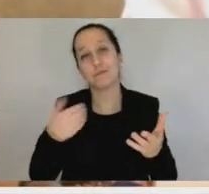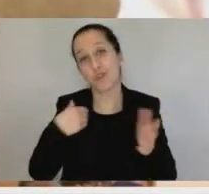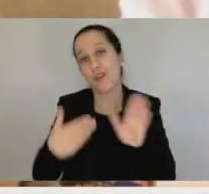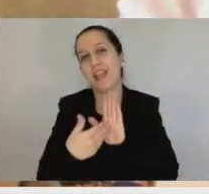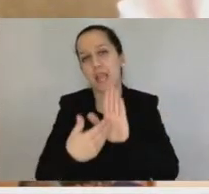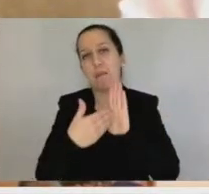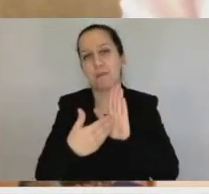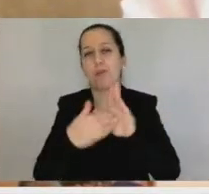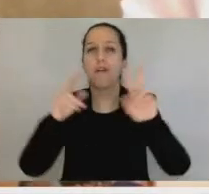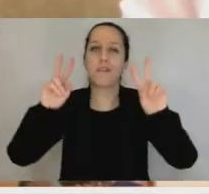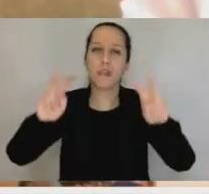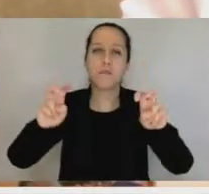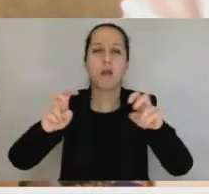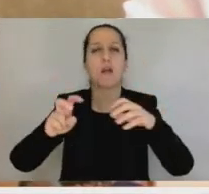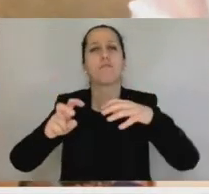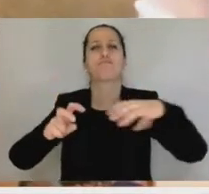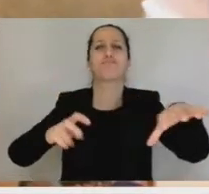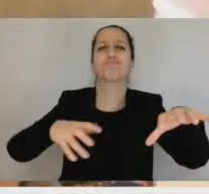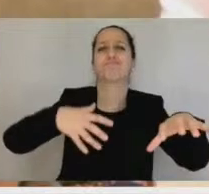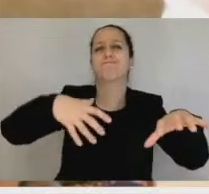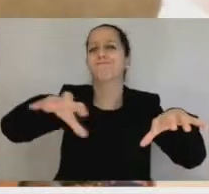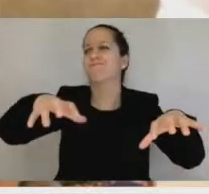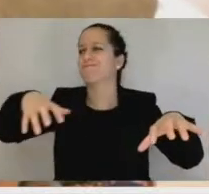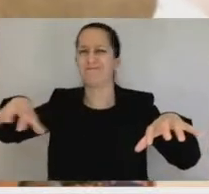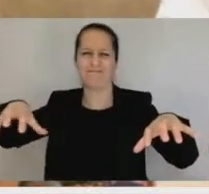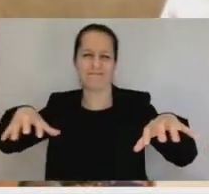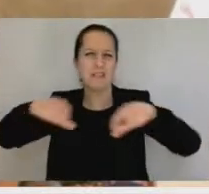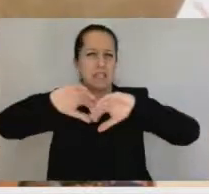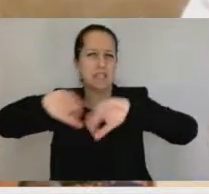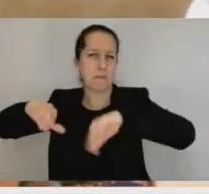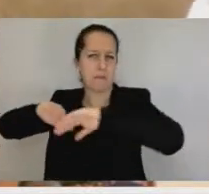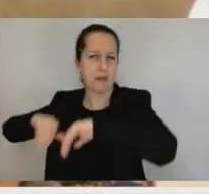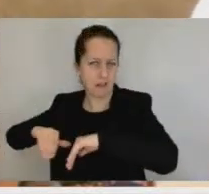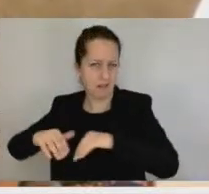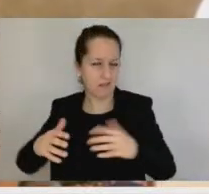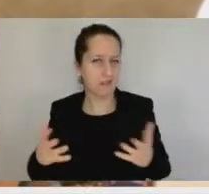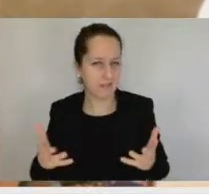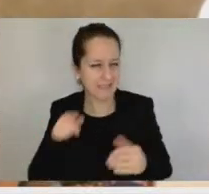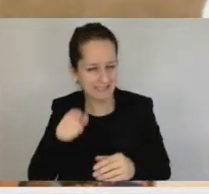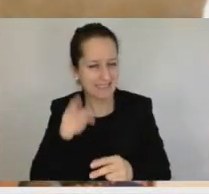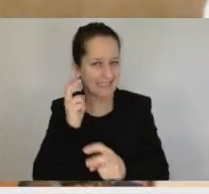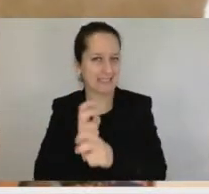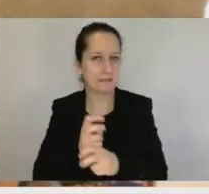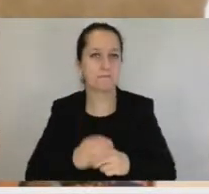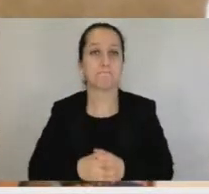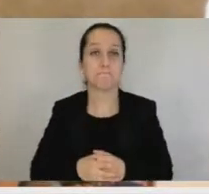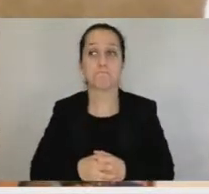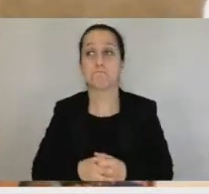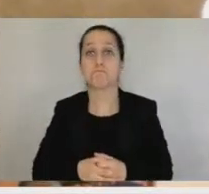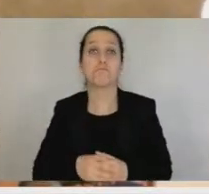I will continue to tease out this segregation example to illustrate that difficulty.